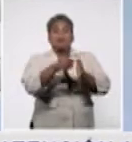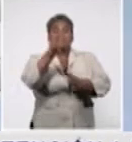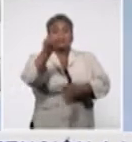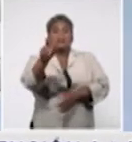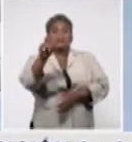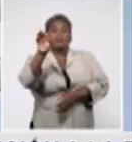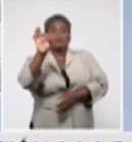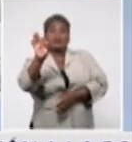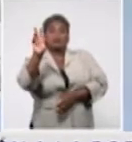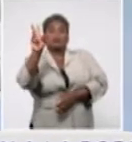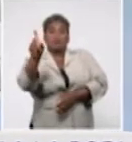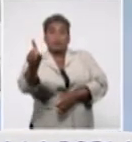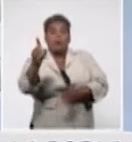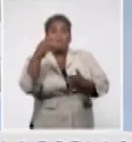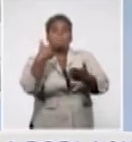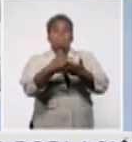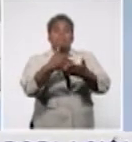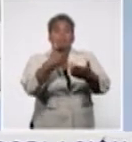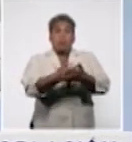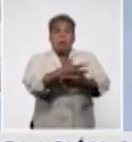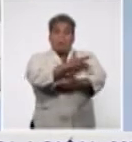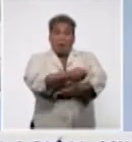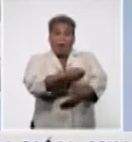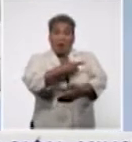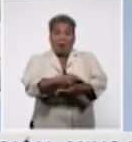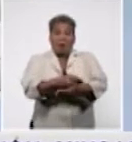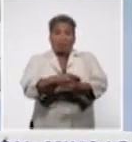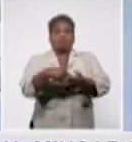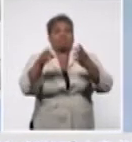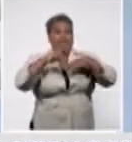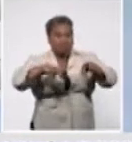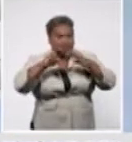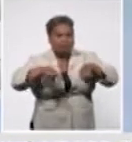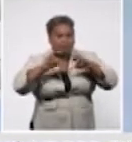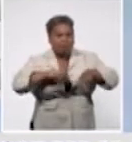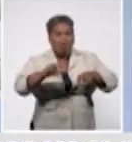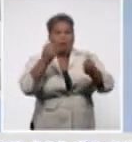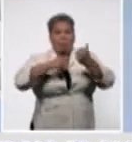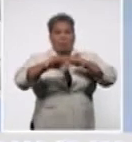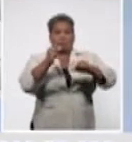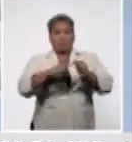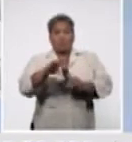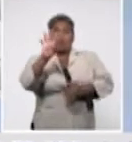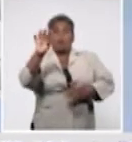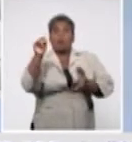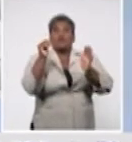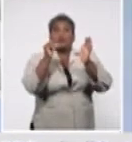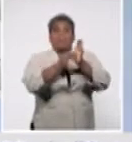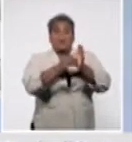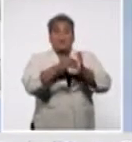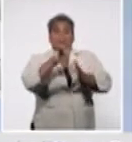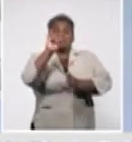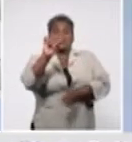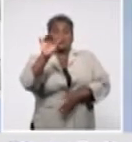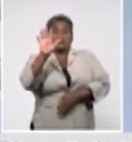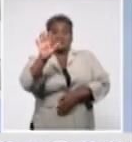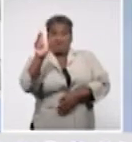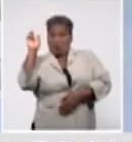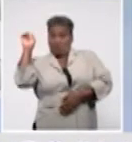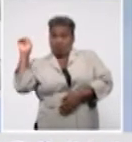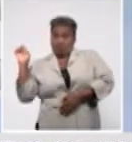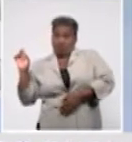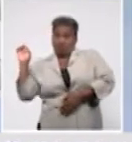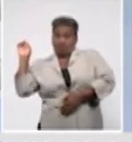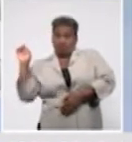with COVID-19. As I always mention, samples from all the country's provinces were tested, depending on